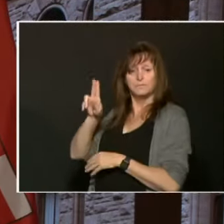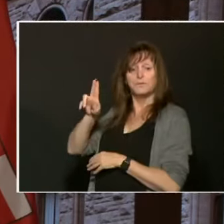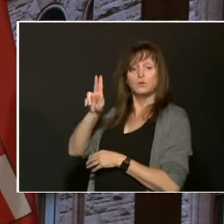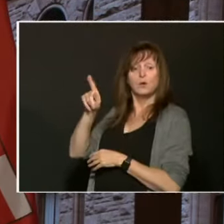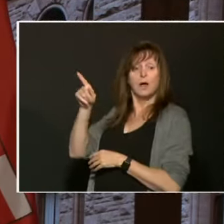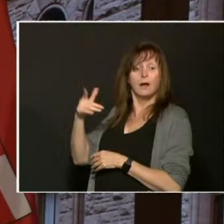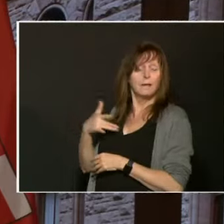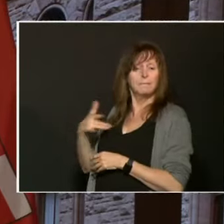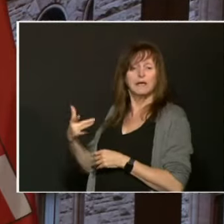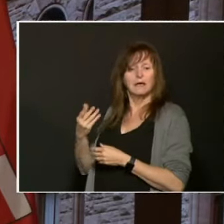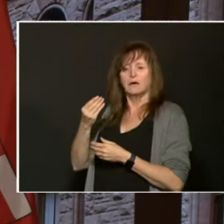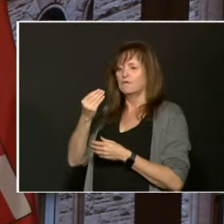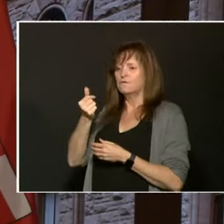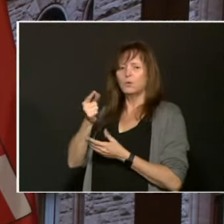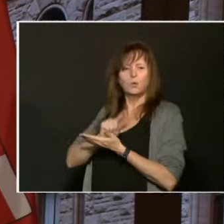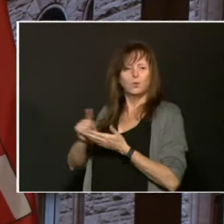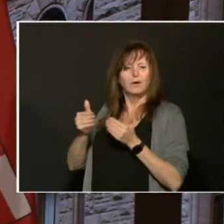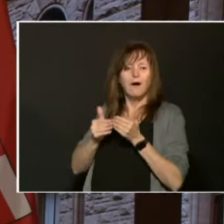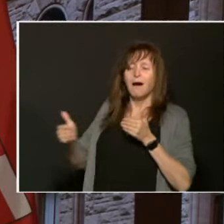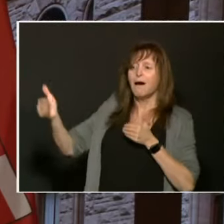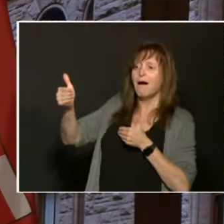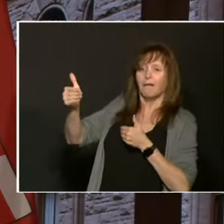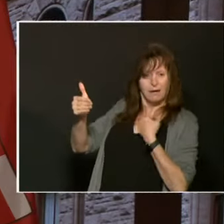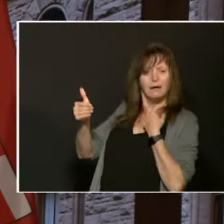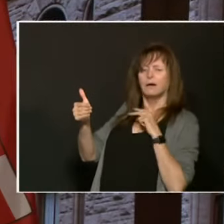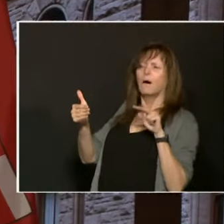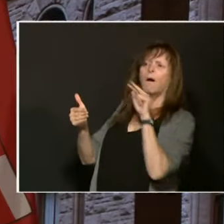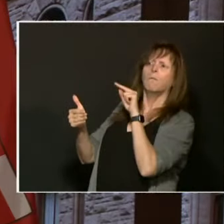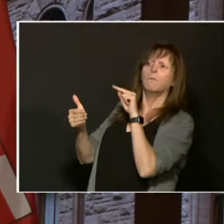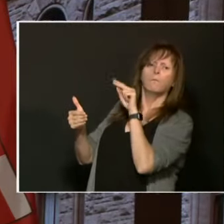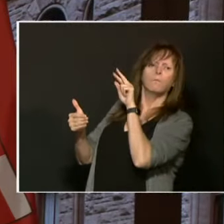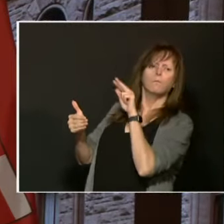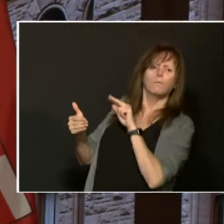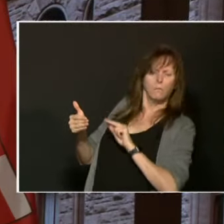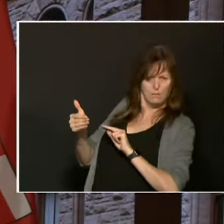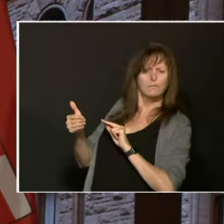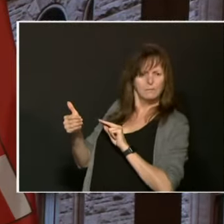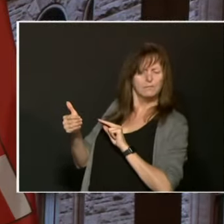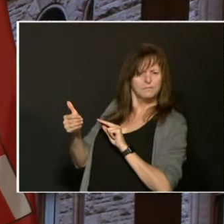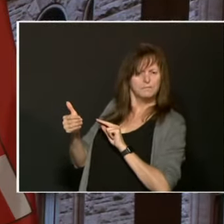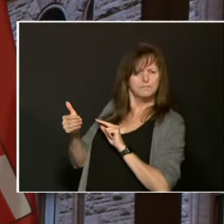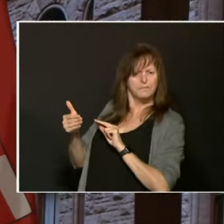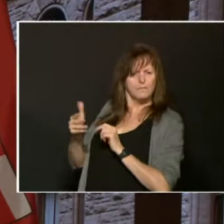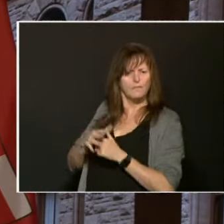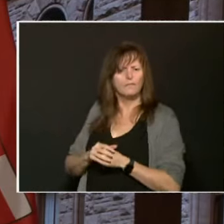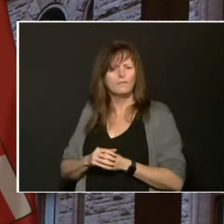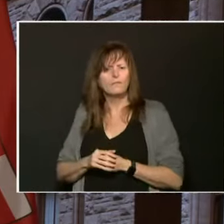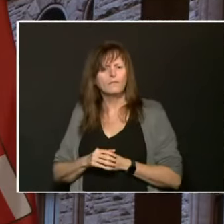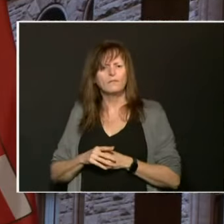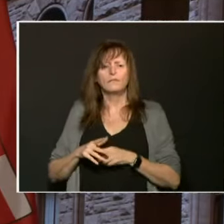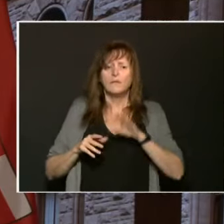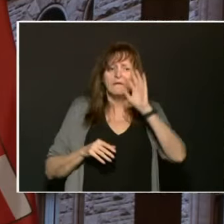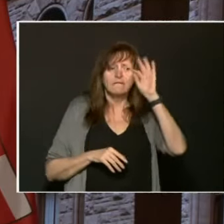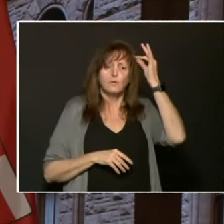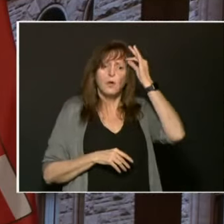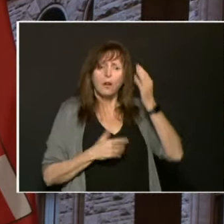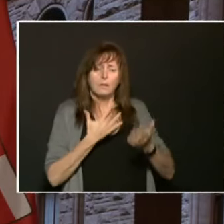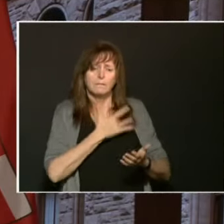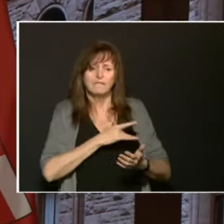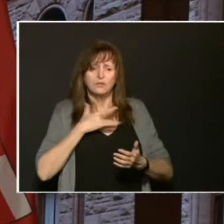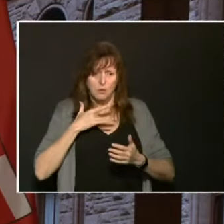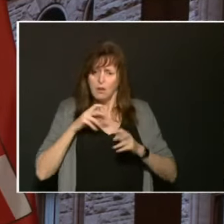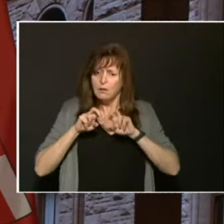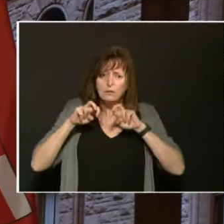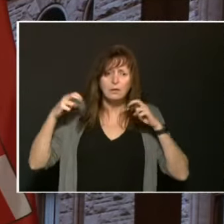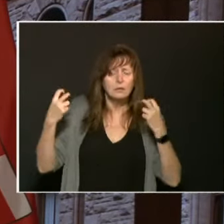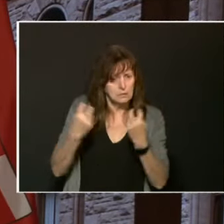them. And I sit on a federal, provincial, territorial table. We just had a presentation from Israel about